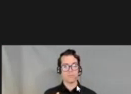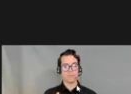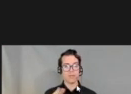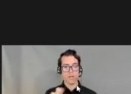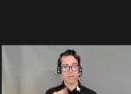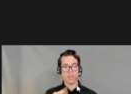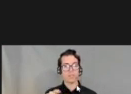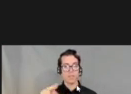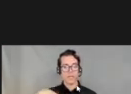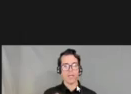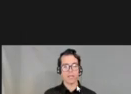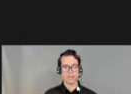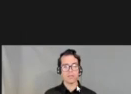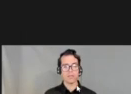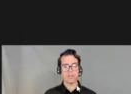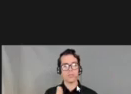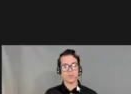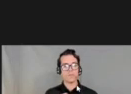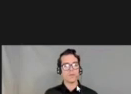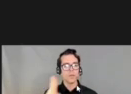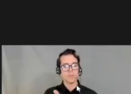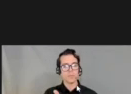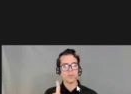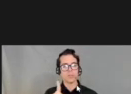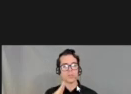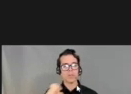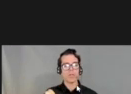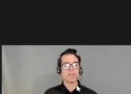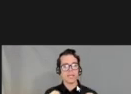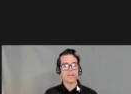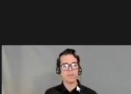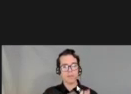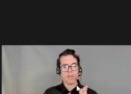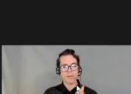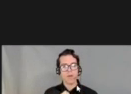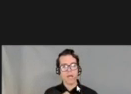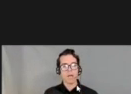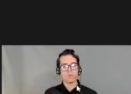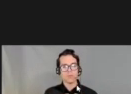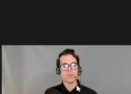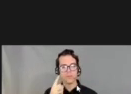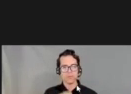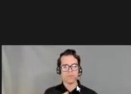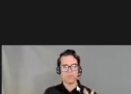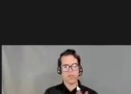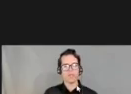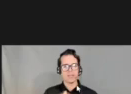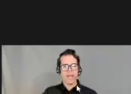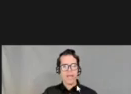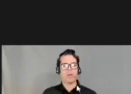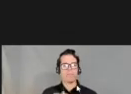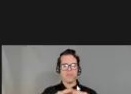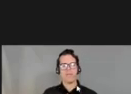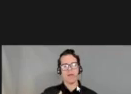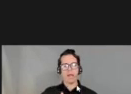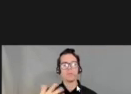Purdue University. His team investigates and solves problems that affect our natural and built environments. His expertise